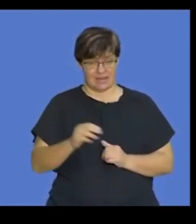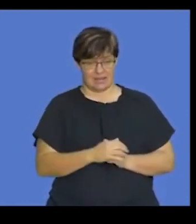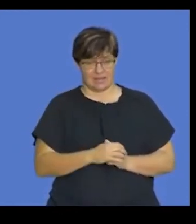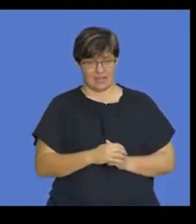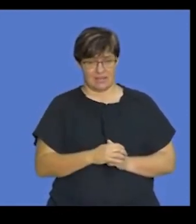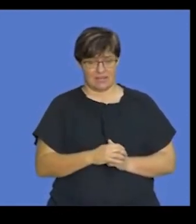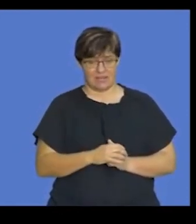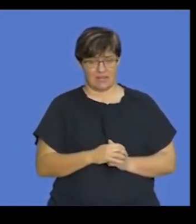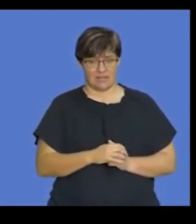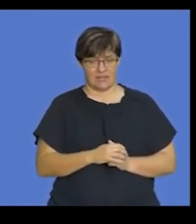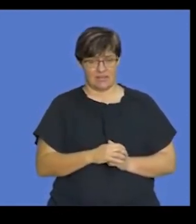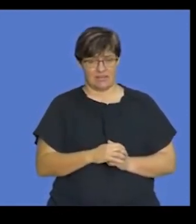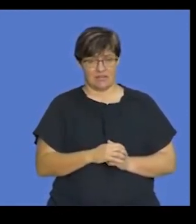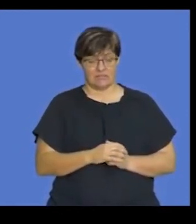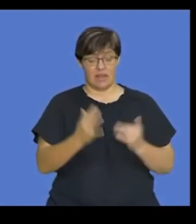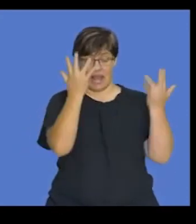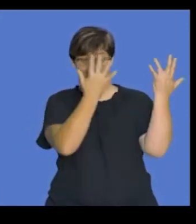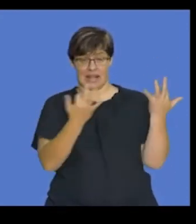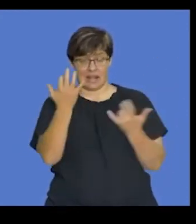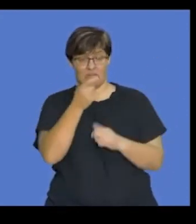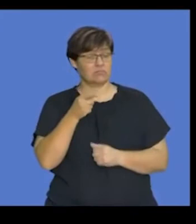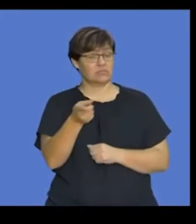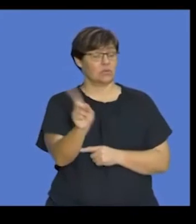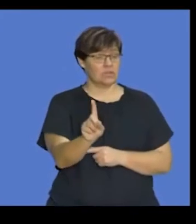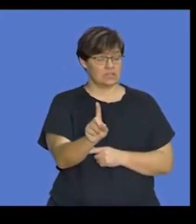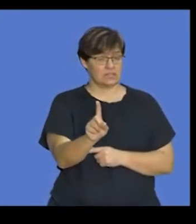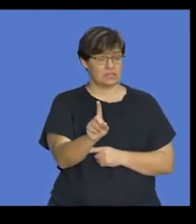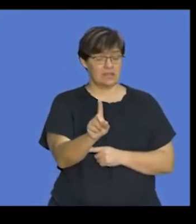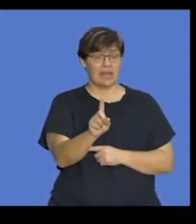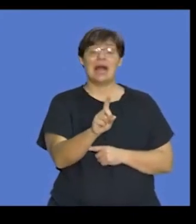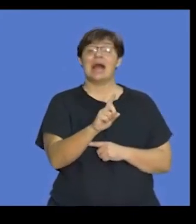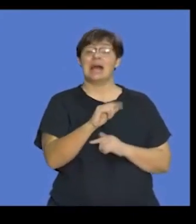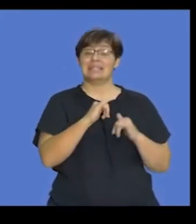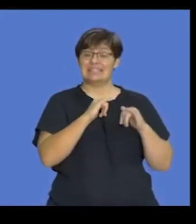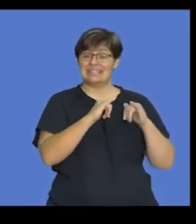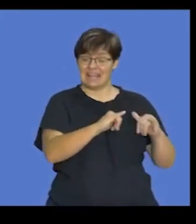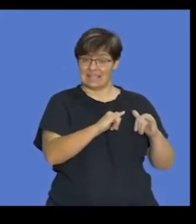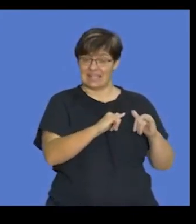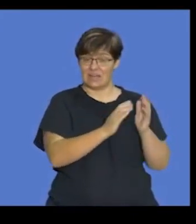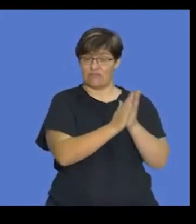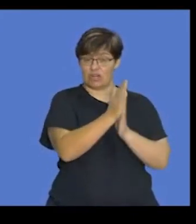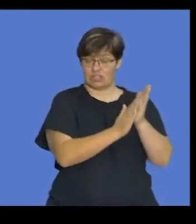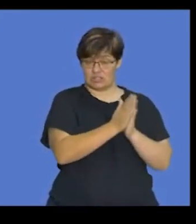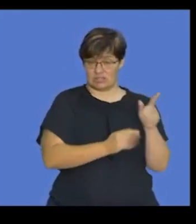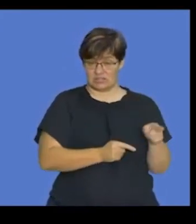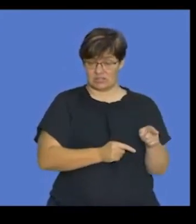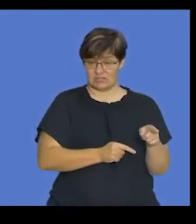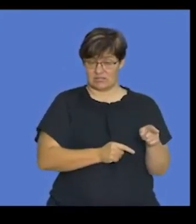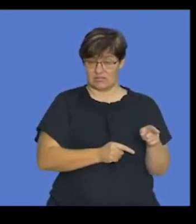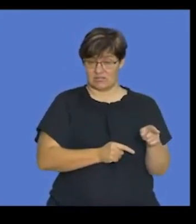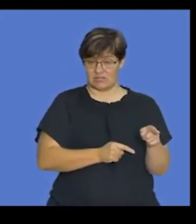what we've calculated is static friction. The question wanted